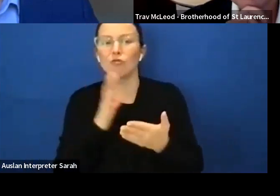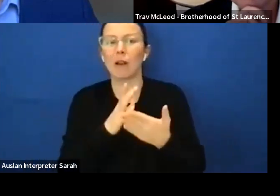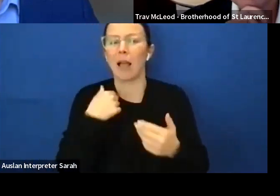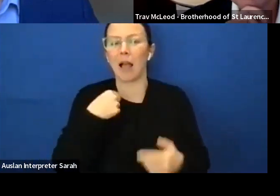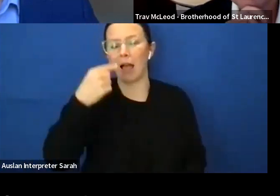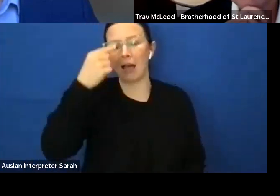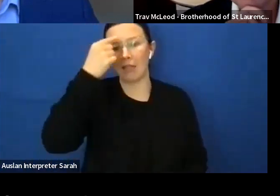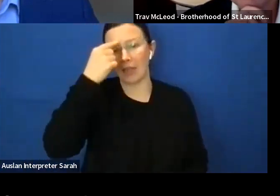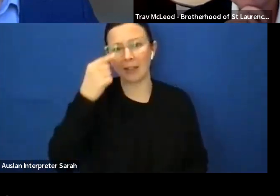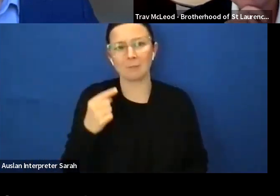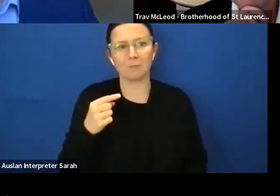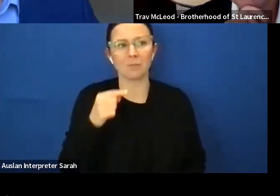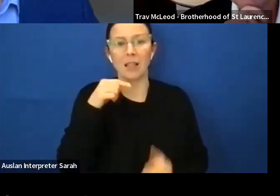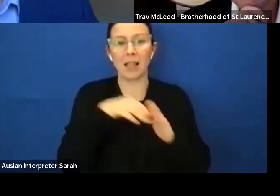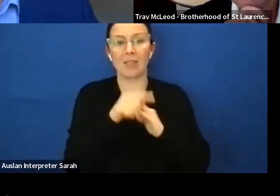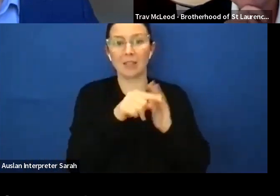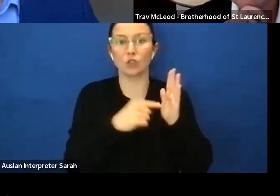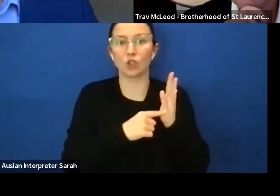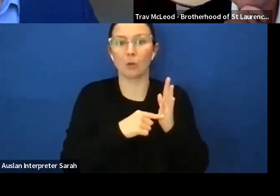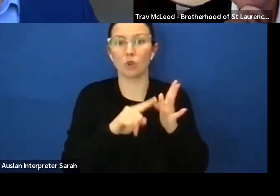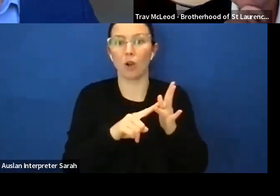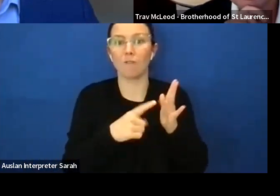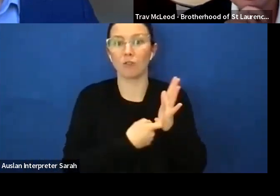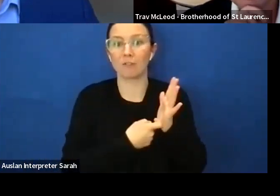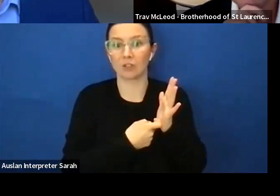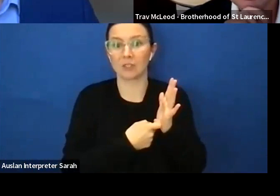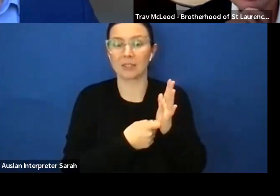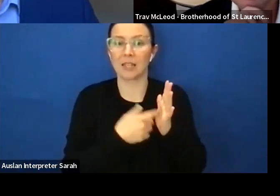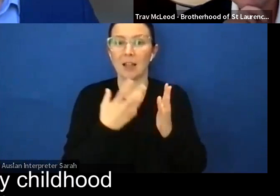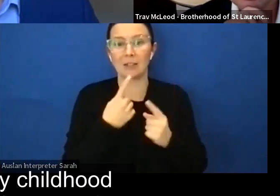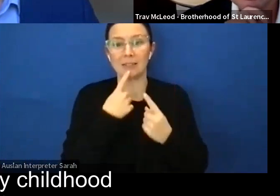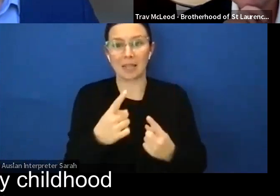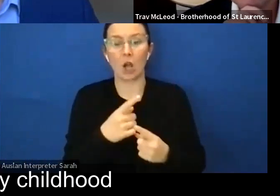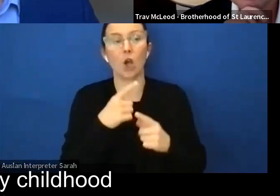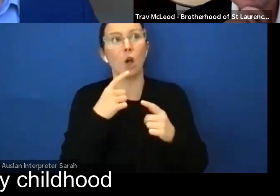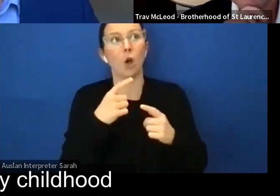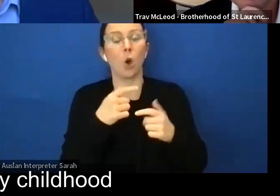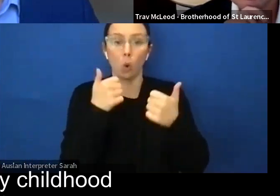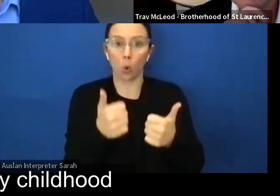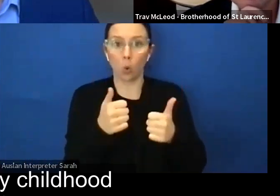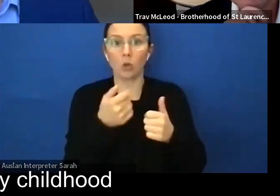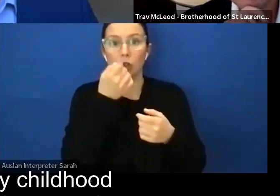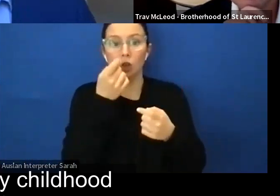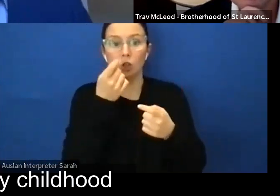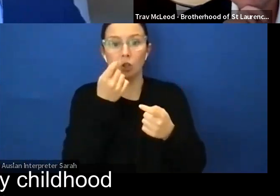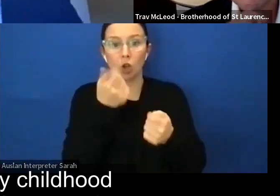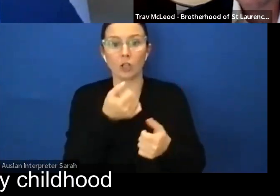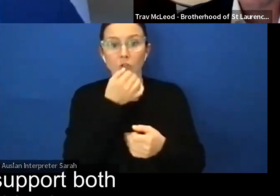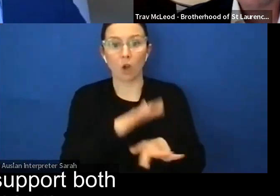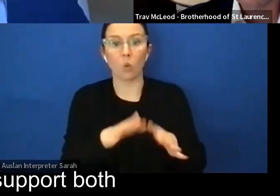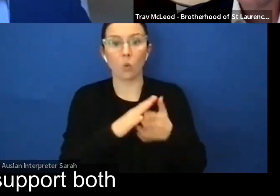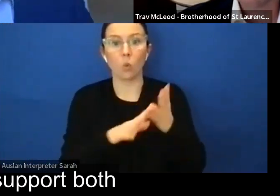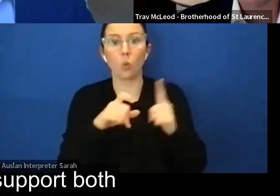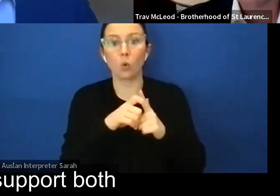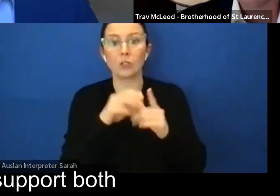is in the terms of reference is to say a good early childhood education and care system is